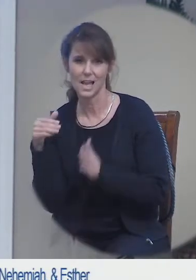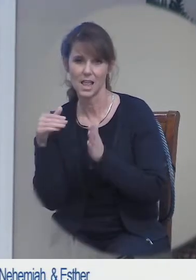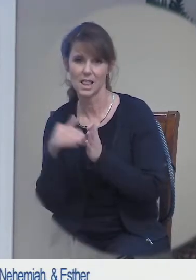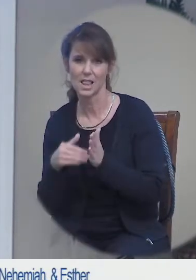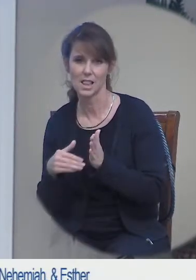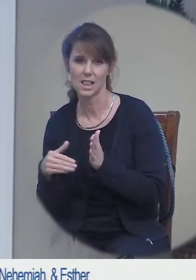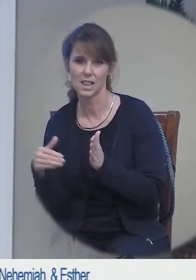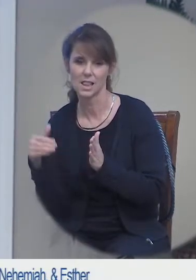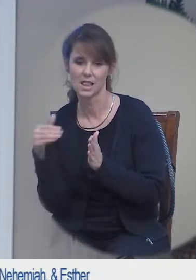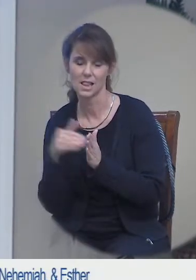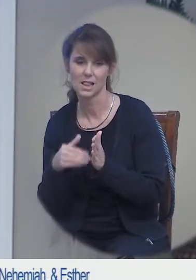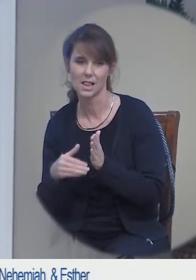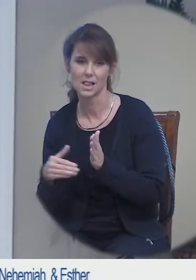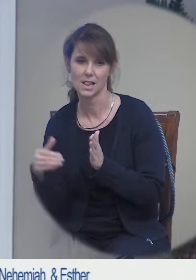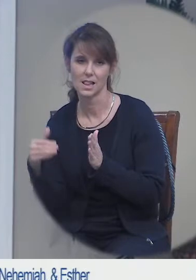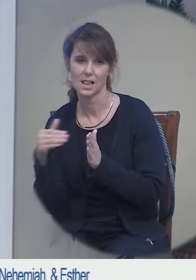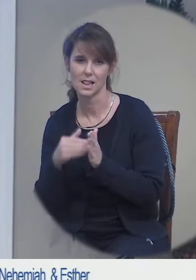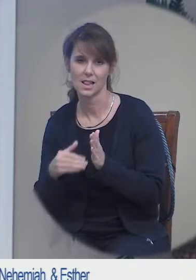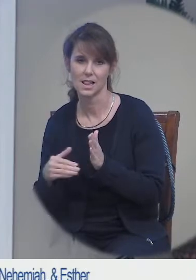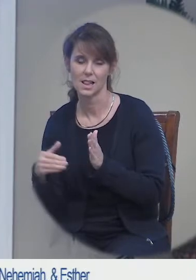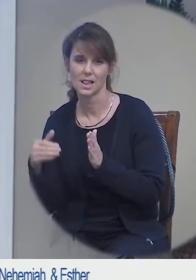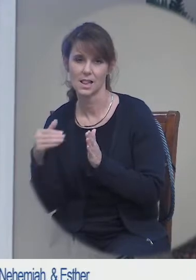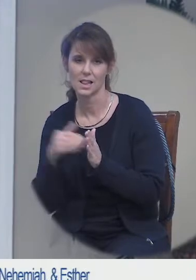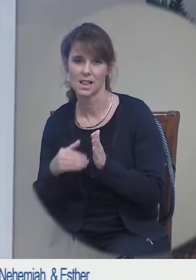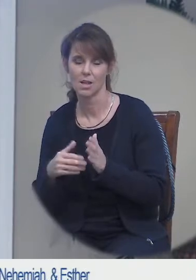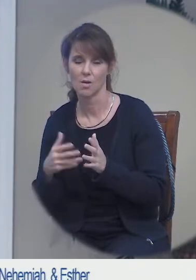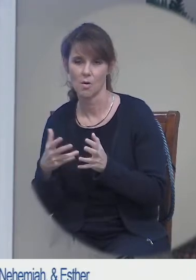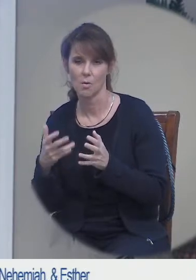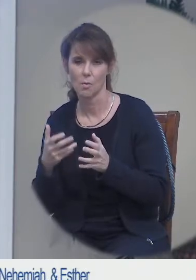trying to weaken the will of Nehemiah. I mean,